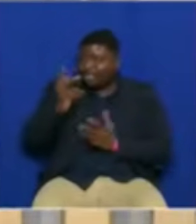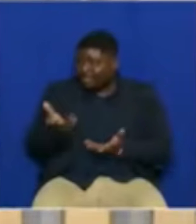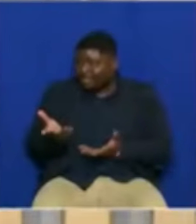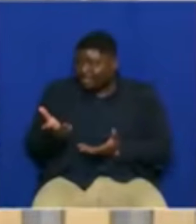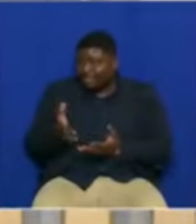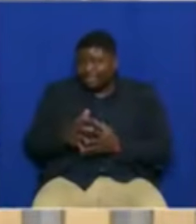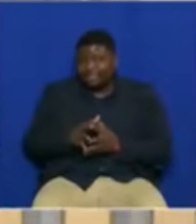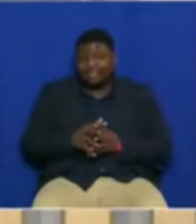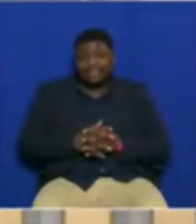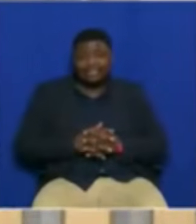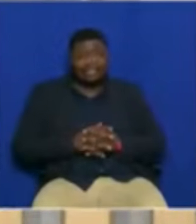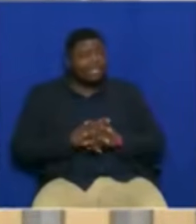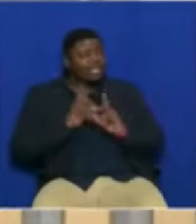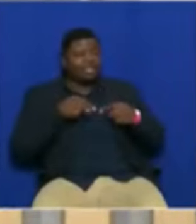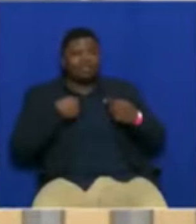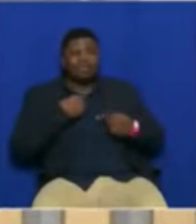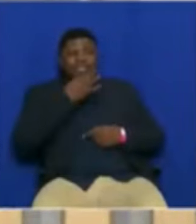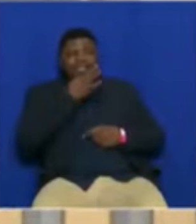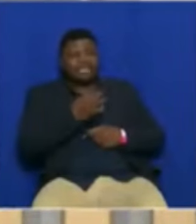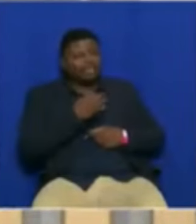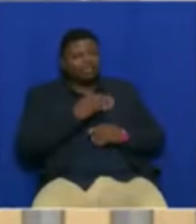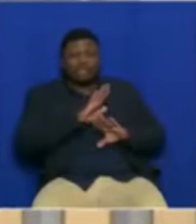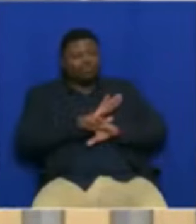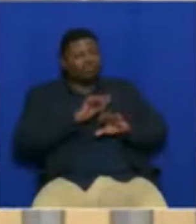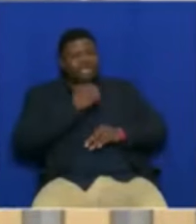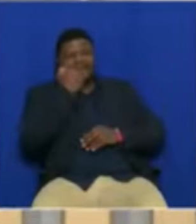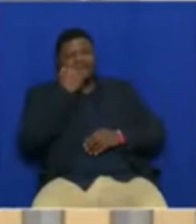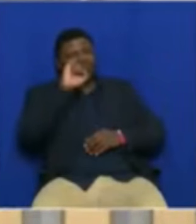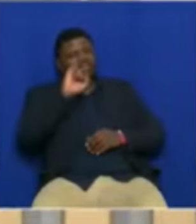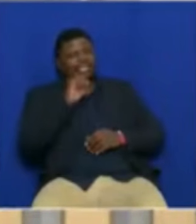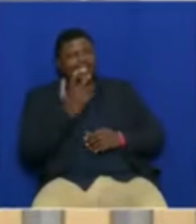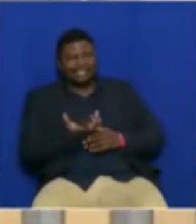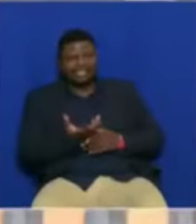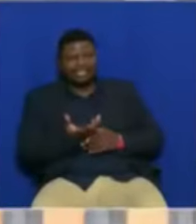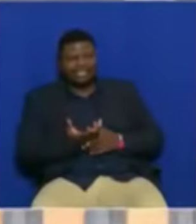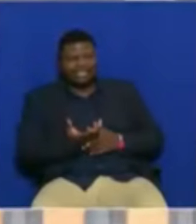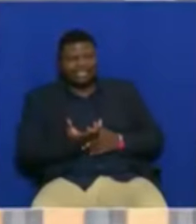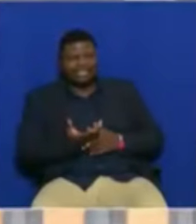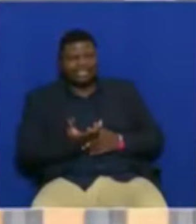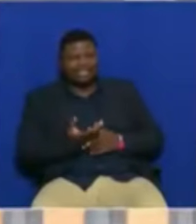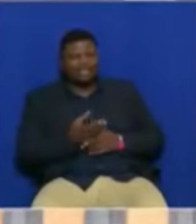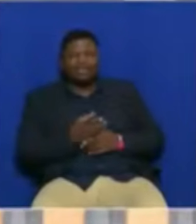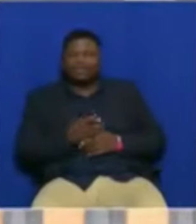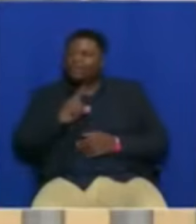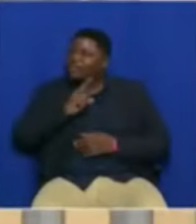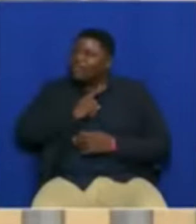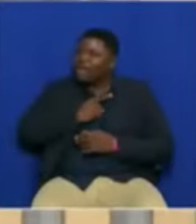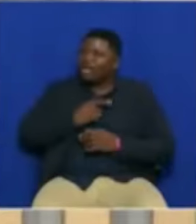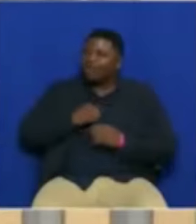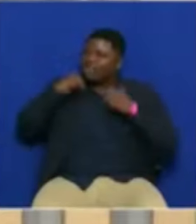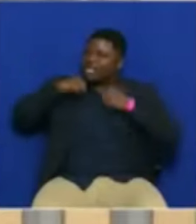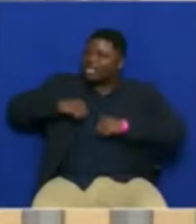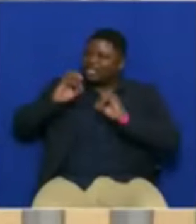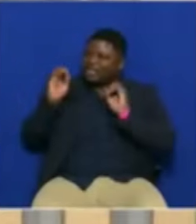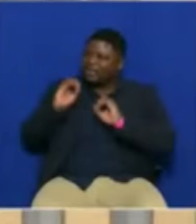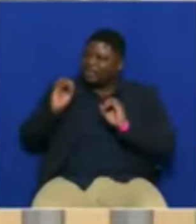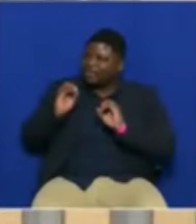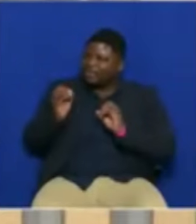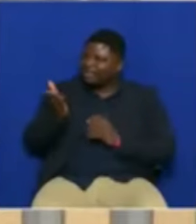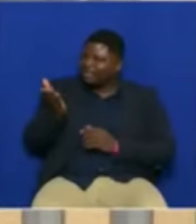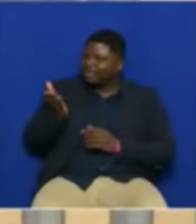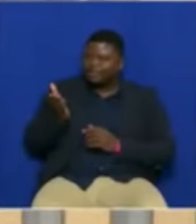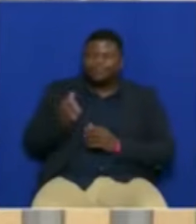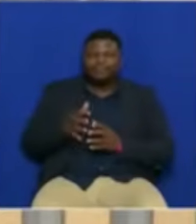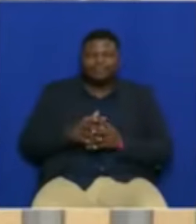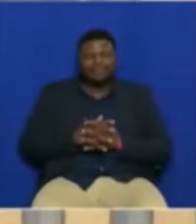sir. Why do you not agree? Because at that moment... Why do you not agree? Sir, because at that moment in time, when I received